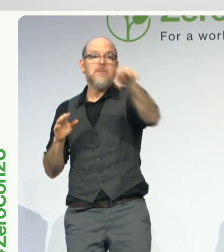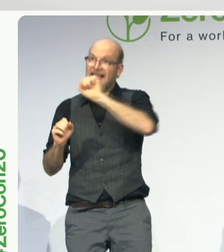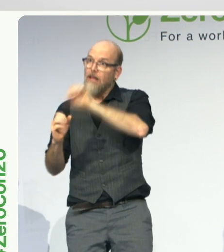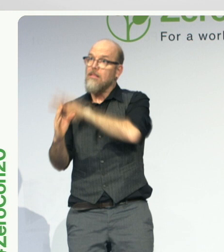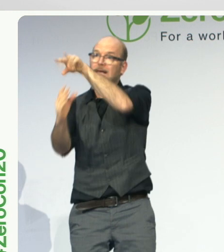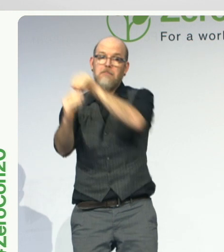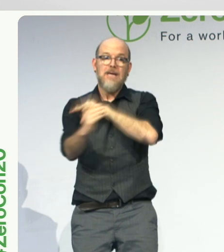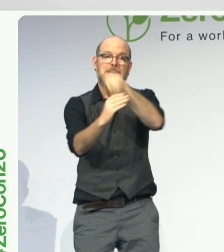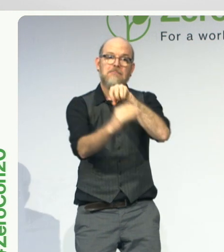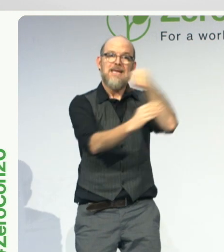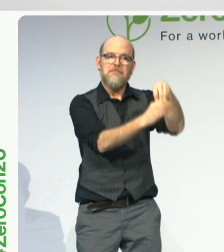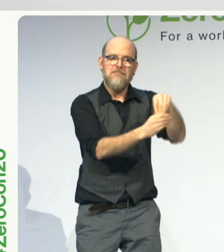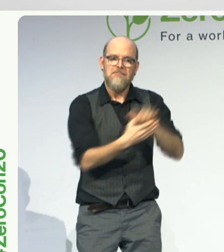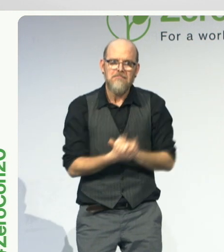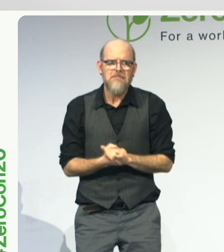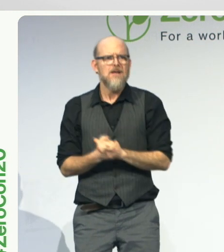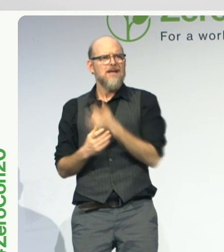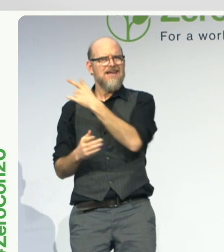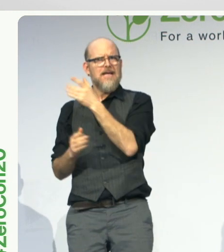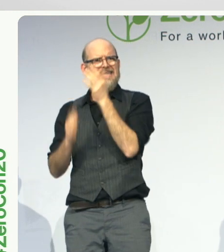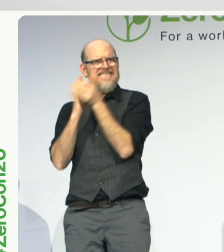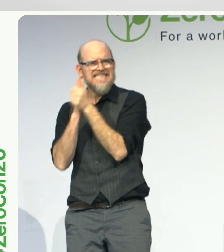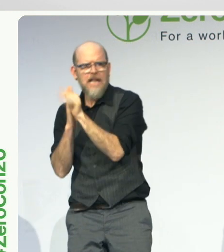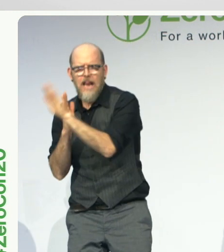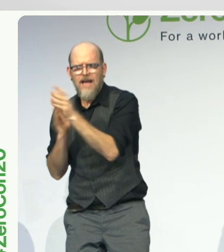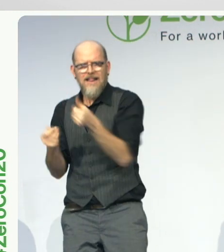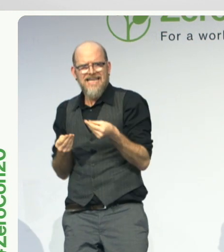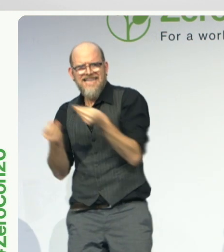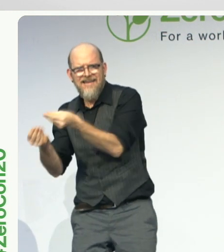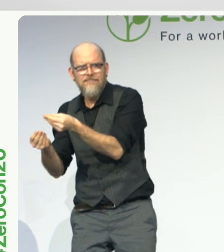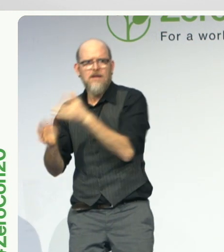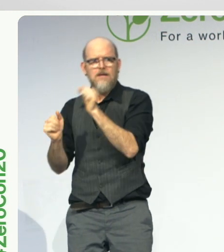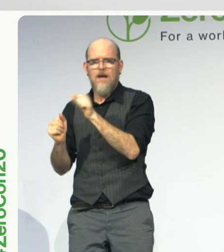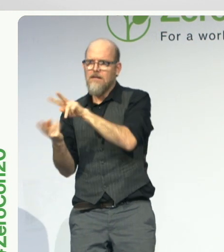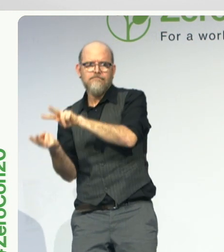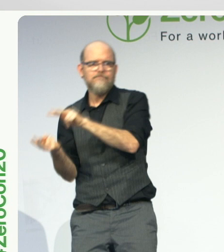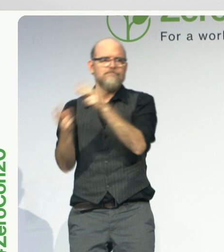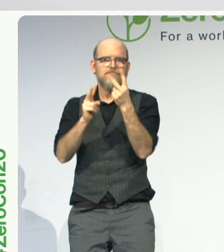in specific industries and supports students' transition to work.